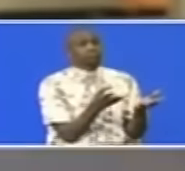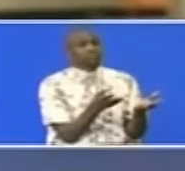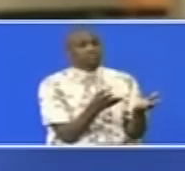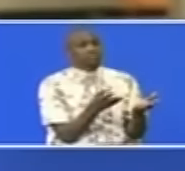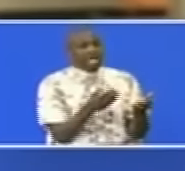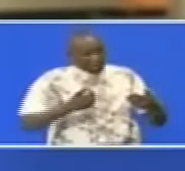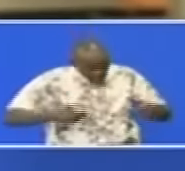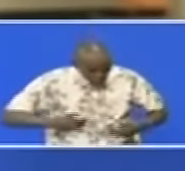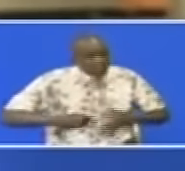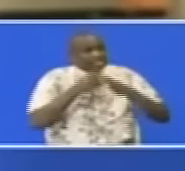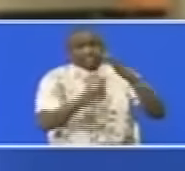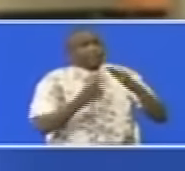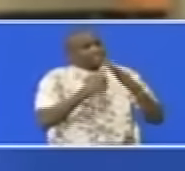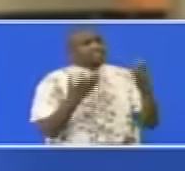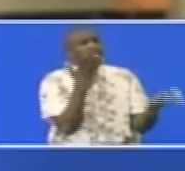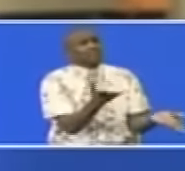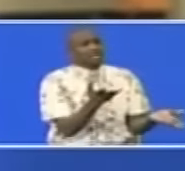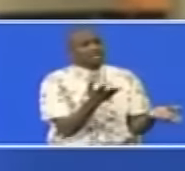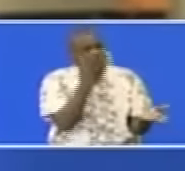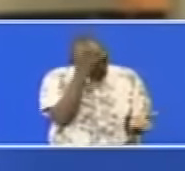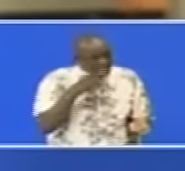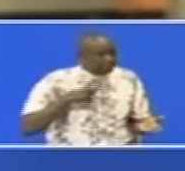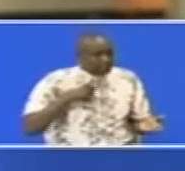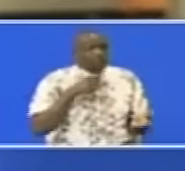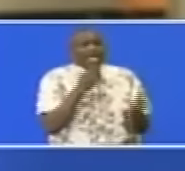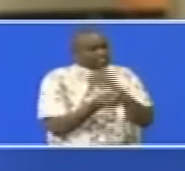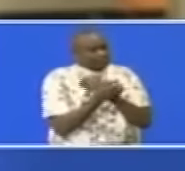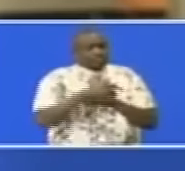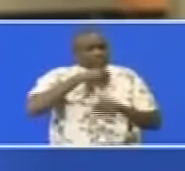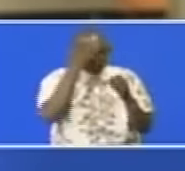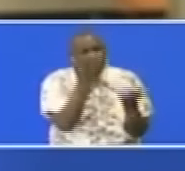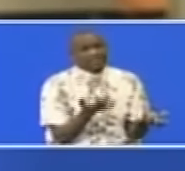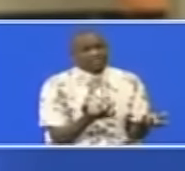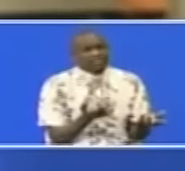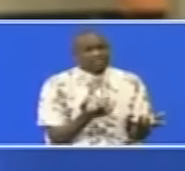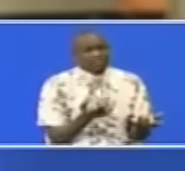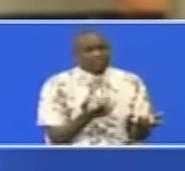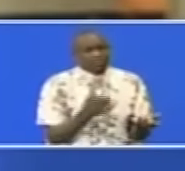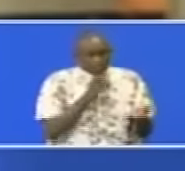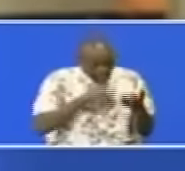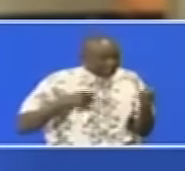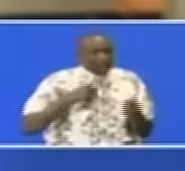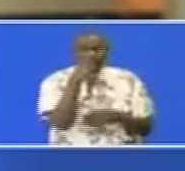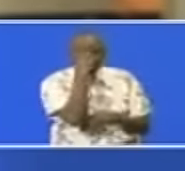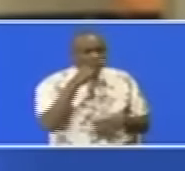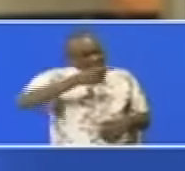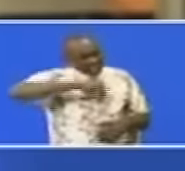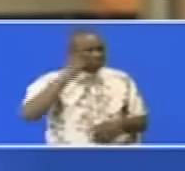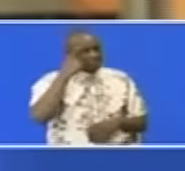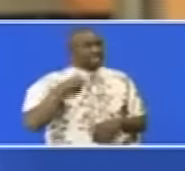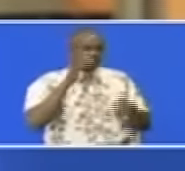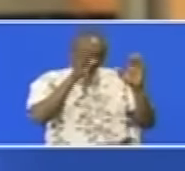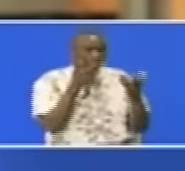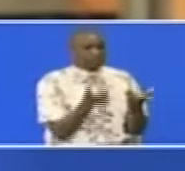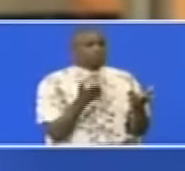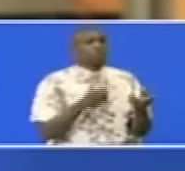youth disappearing? Why are we not getting an explanation? Why are we having this spate of assassinations? And who is doing